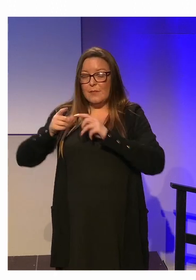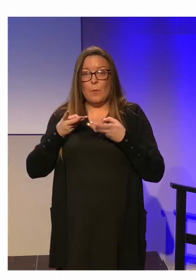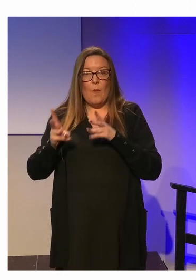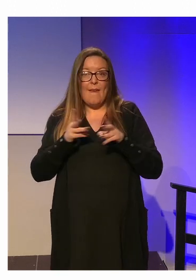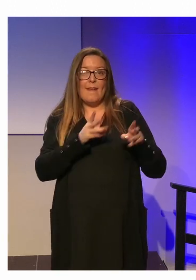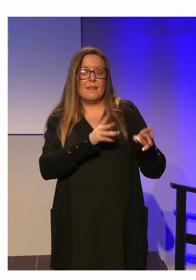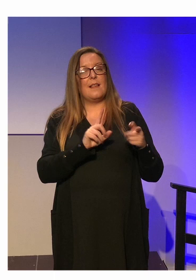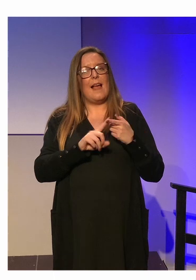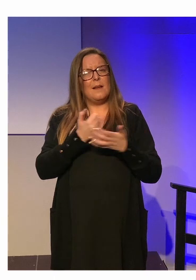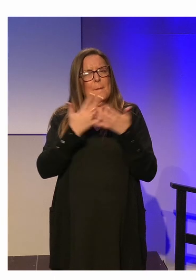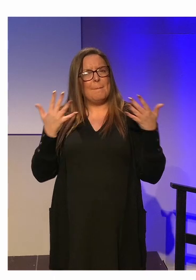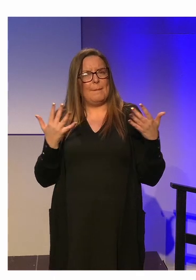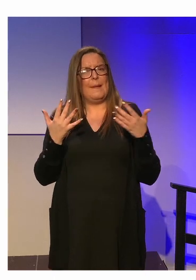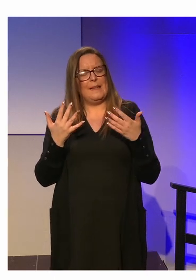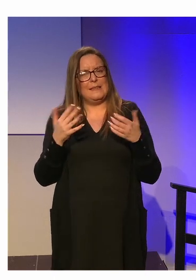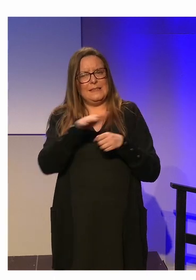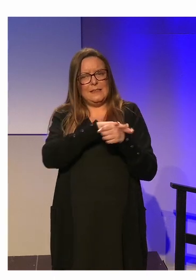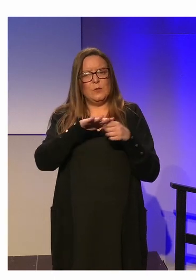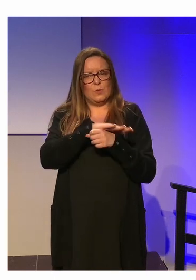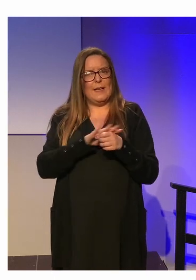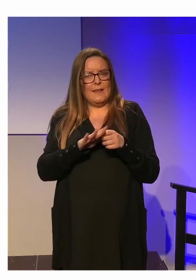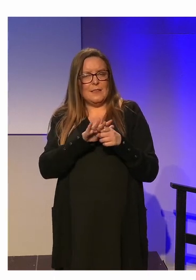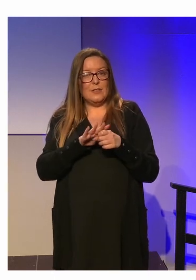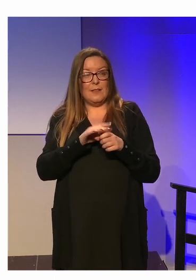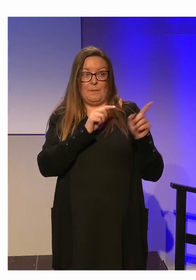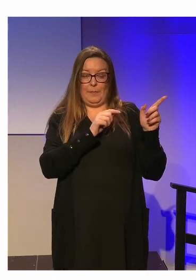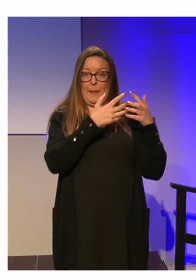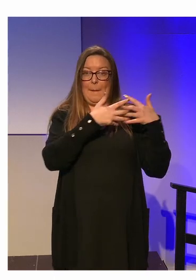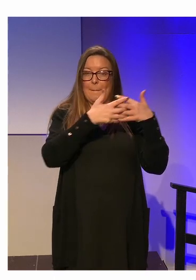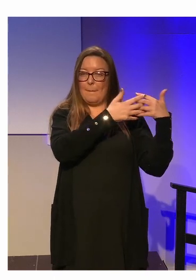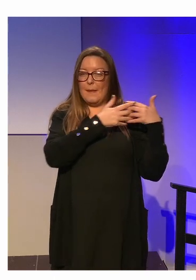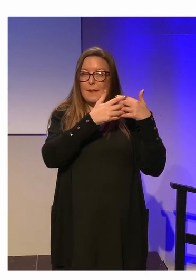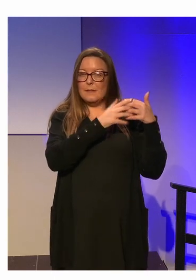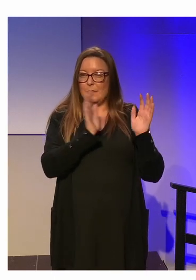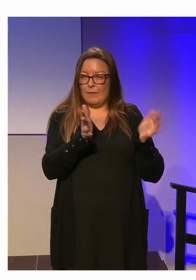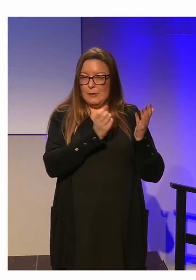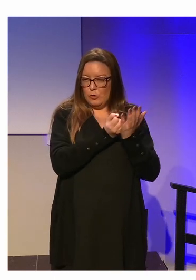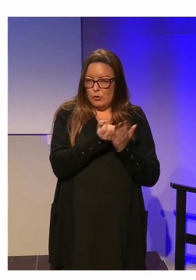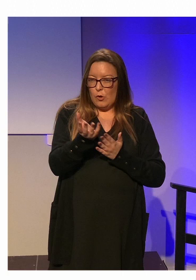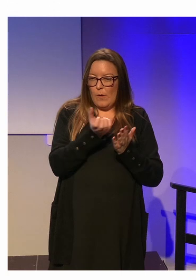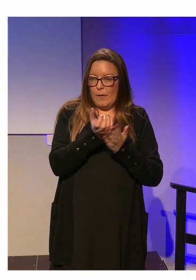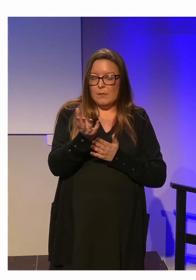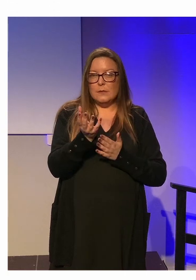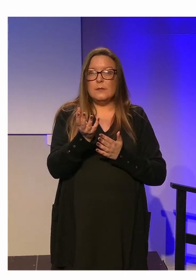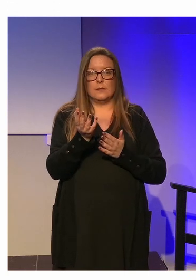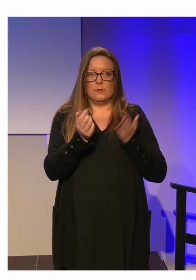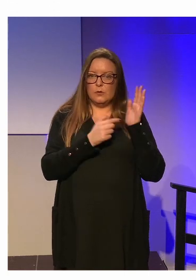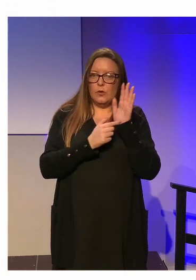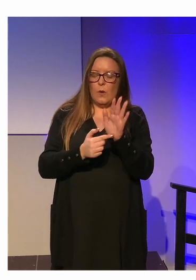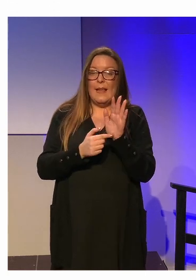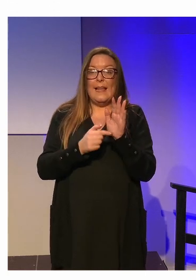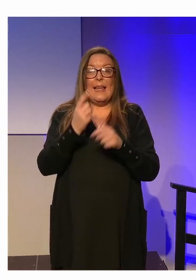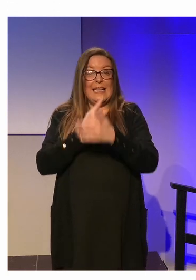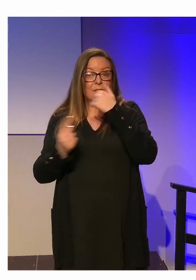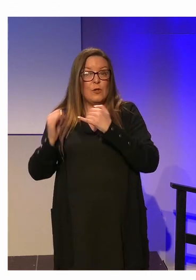in many cases that we have reported in the United States where these stories are coming out, individuals with physical